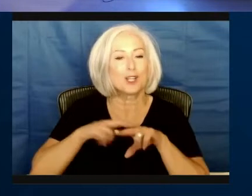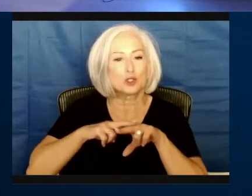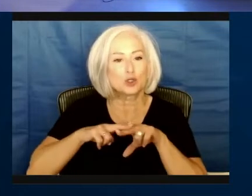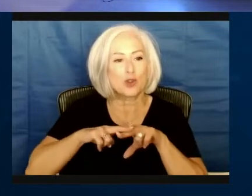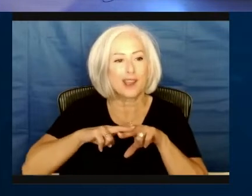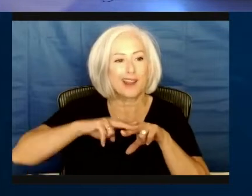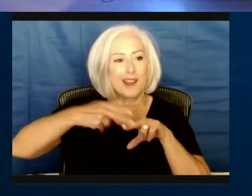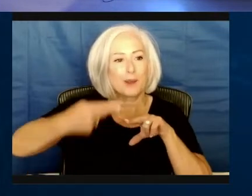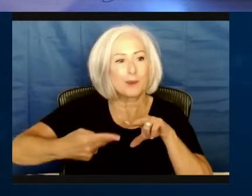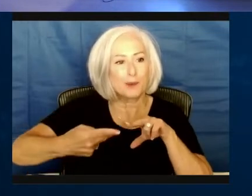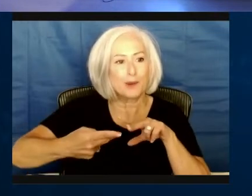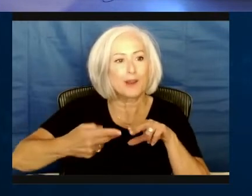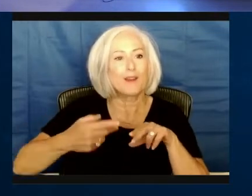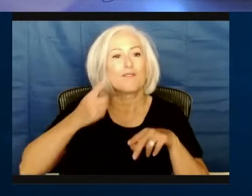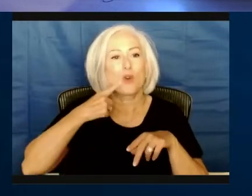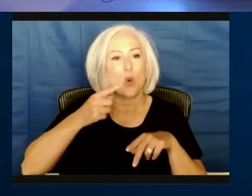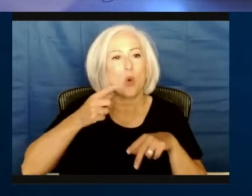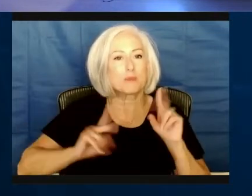event.